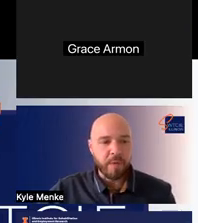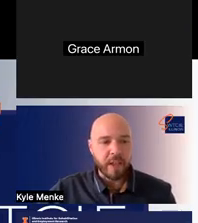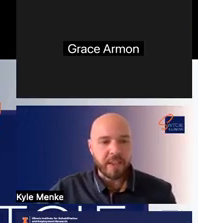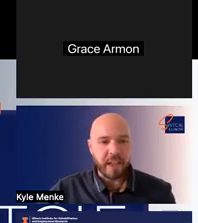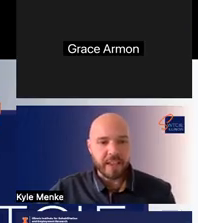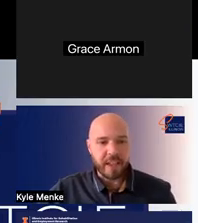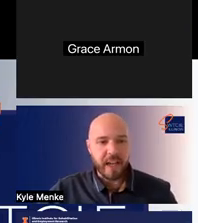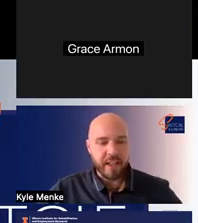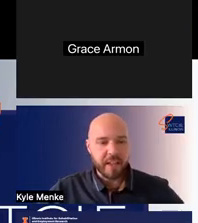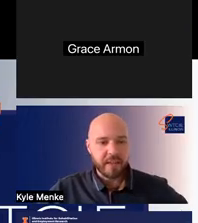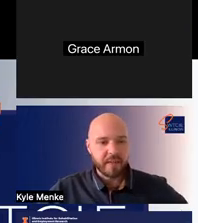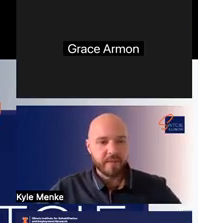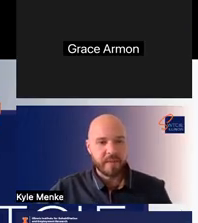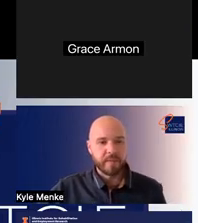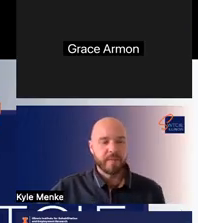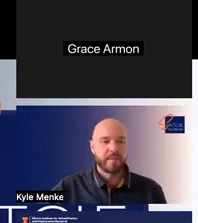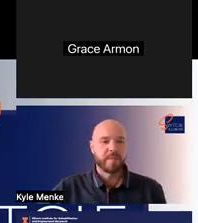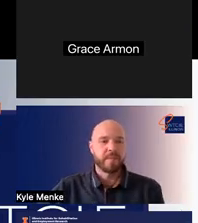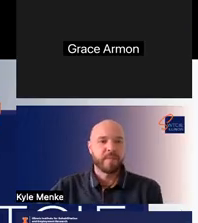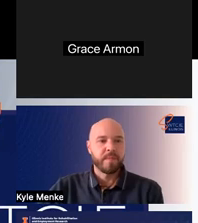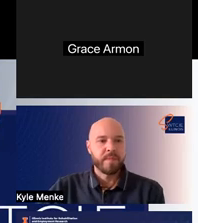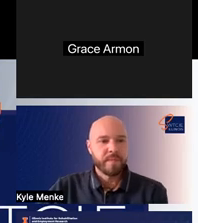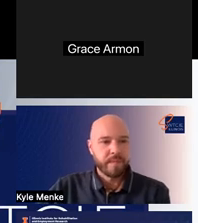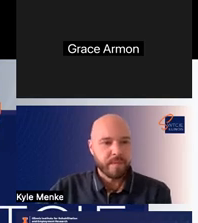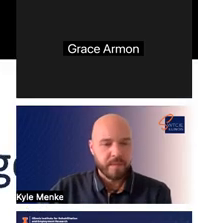We can move on to the next slide.